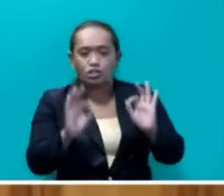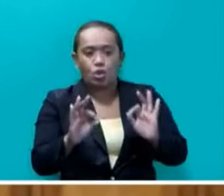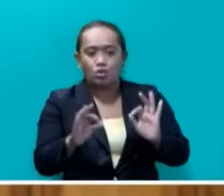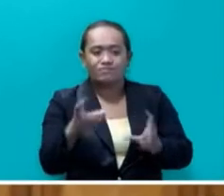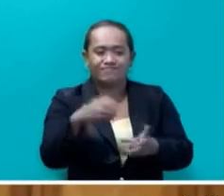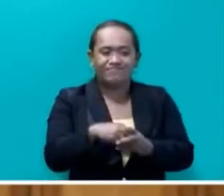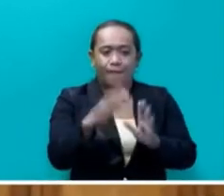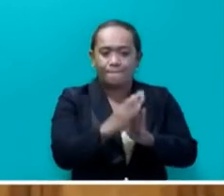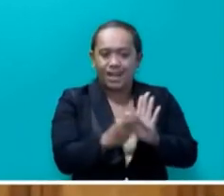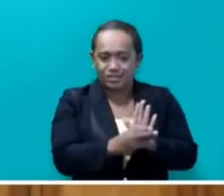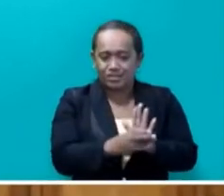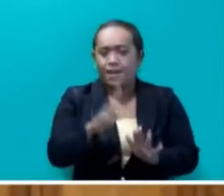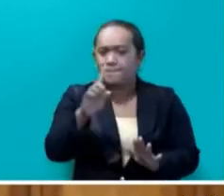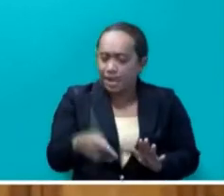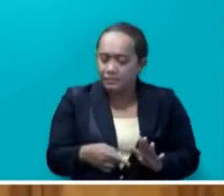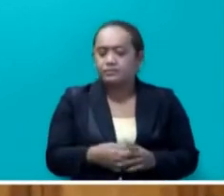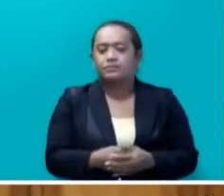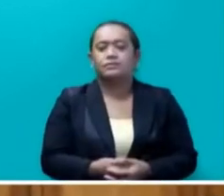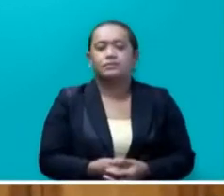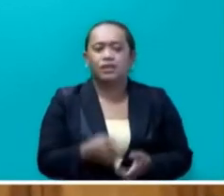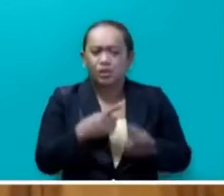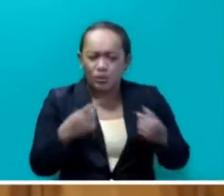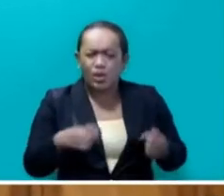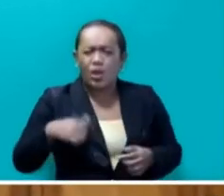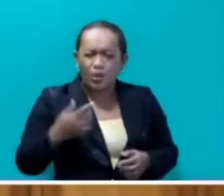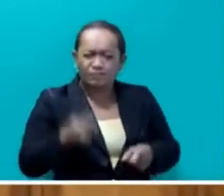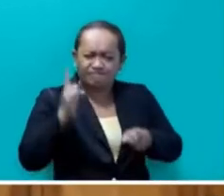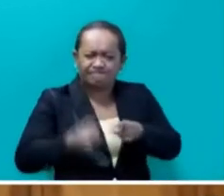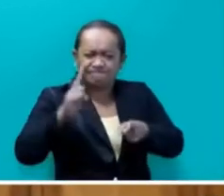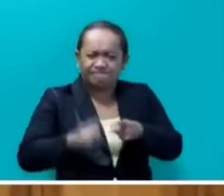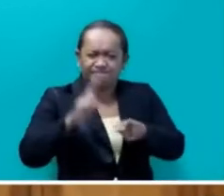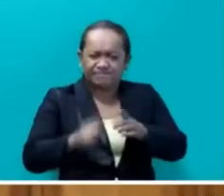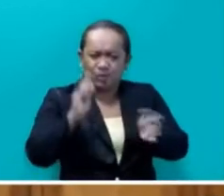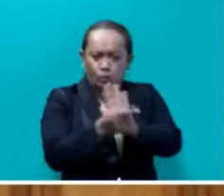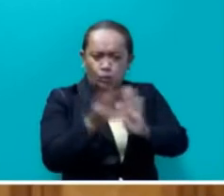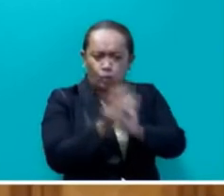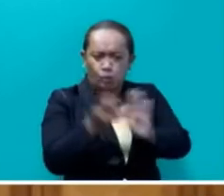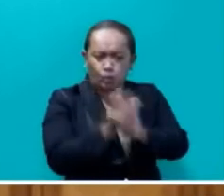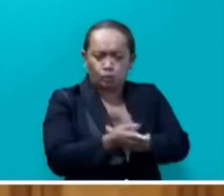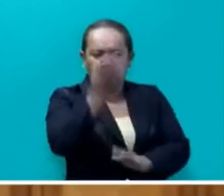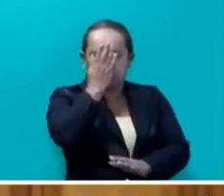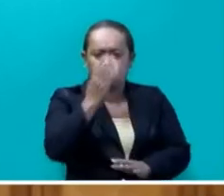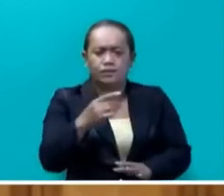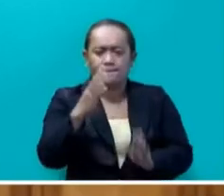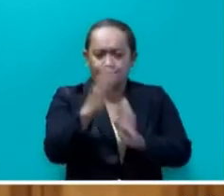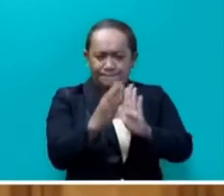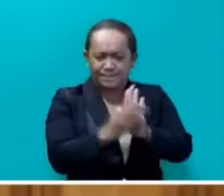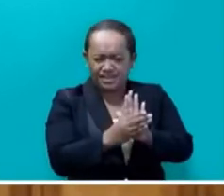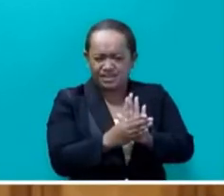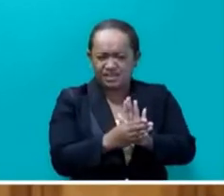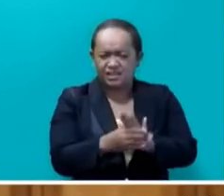process of Parliament, we end up rushing bills through and not